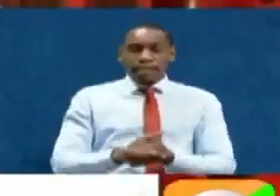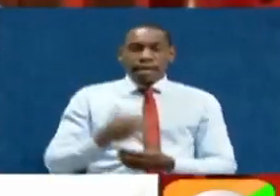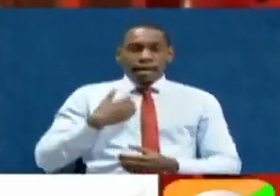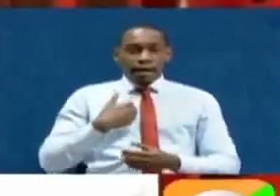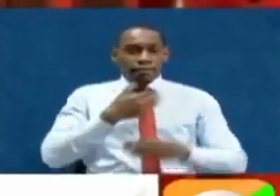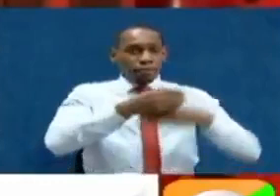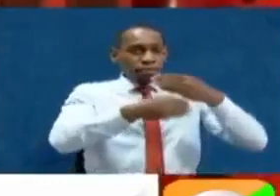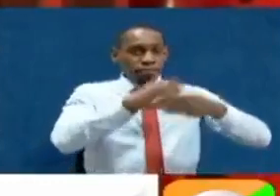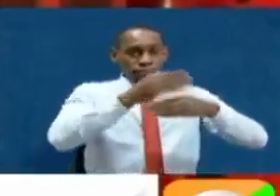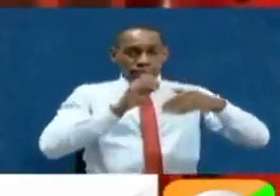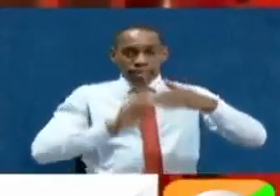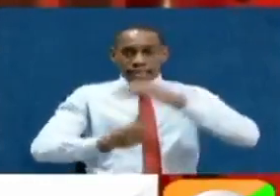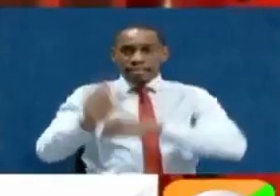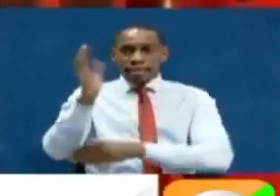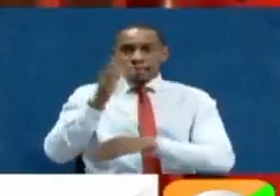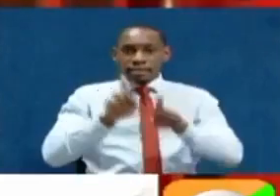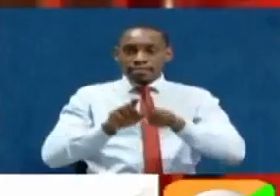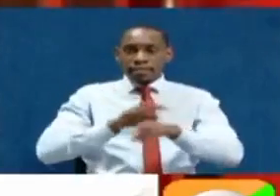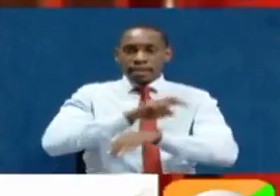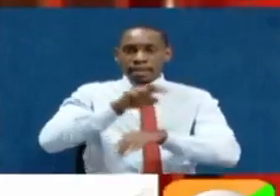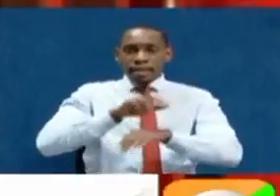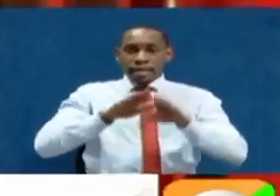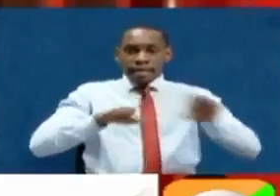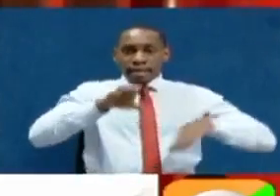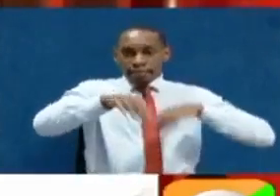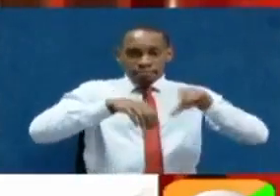have establishments in forest, just like you have in national parks.